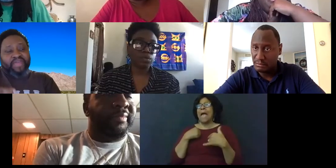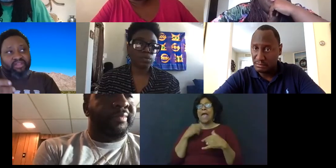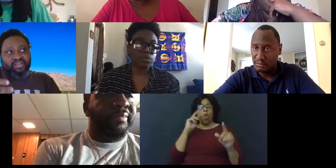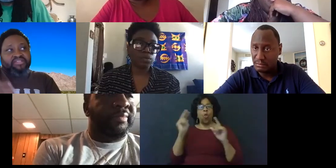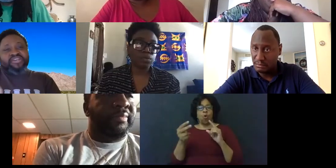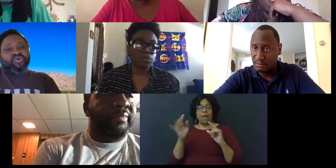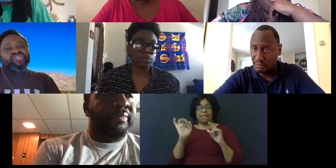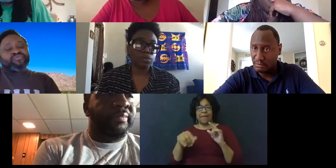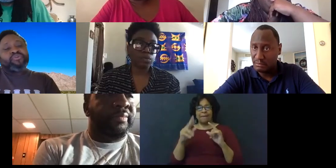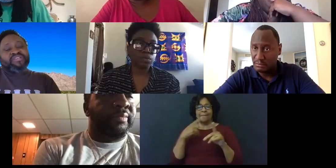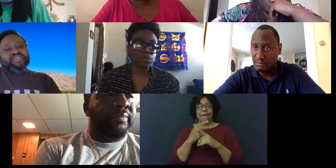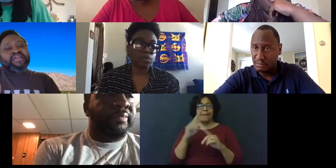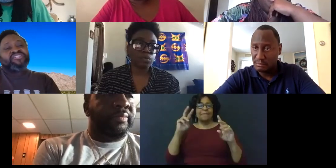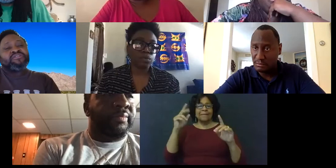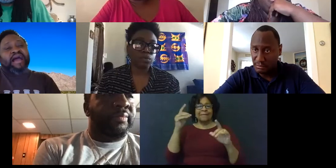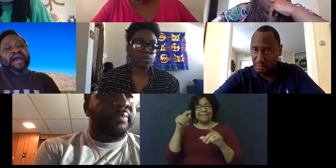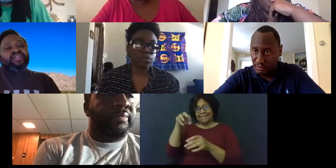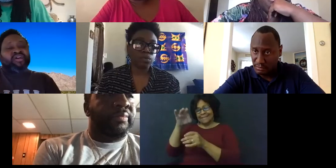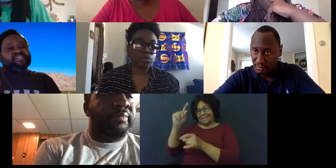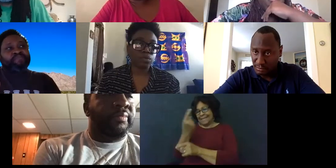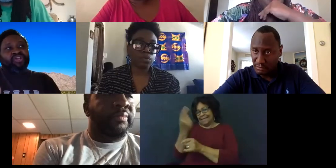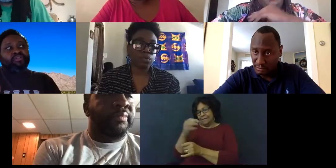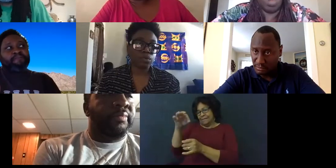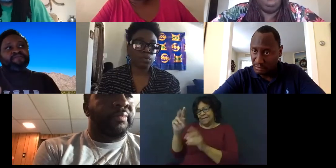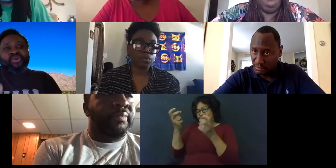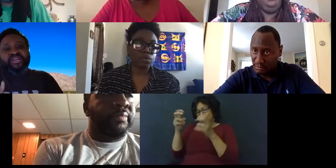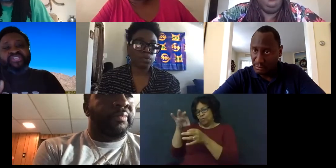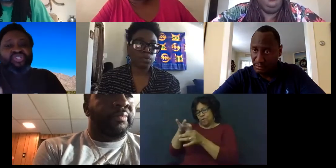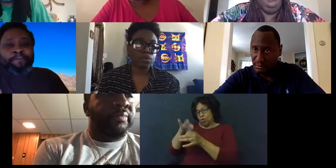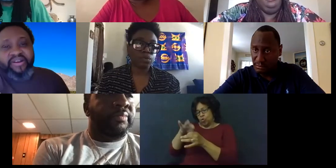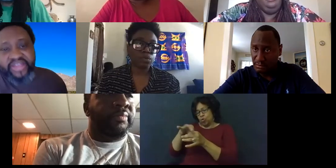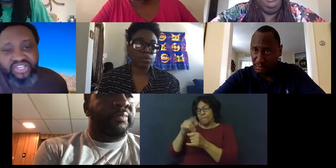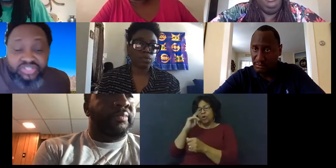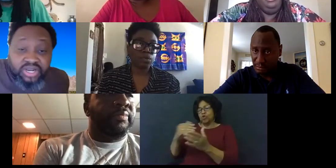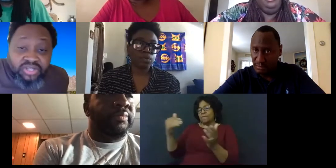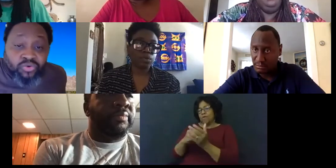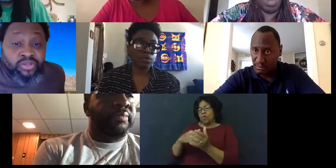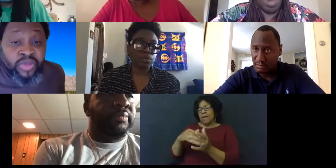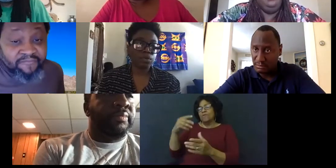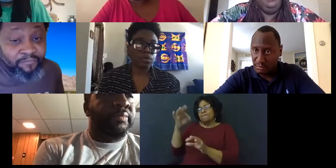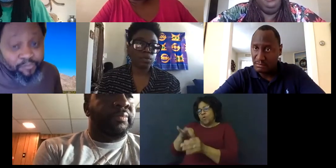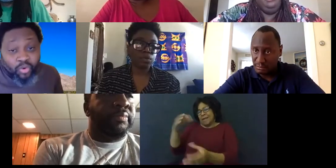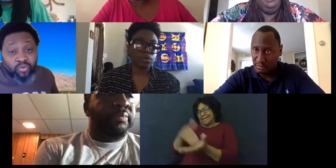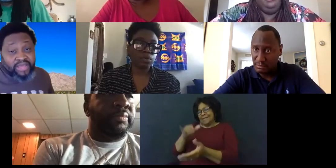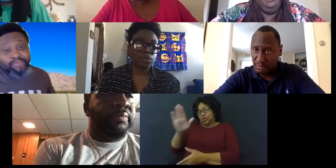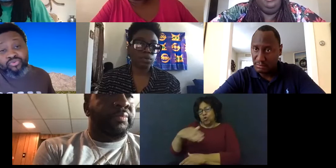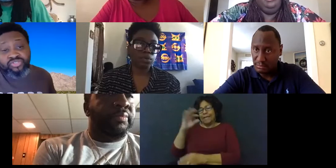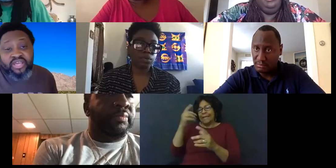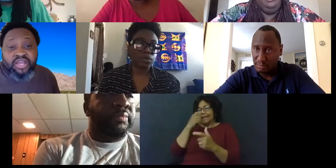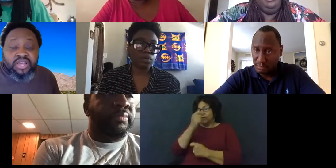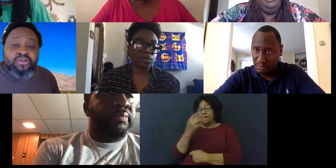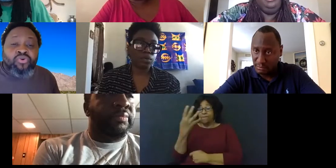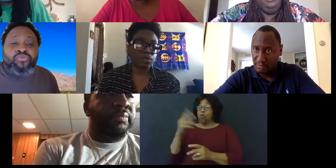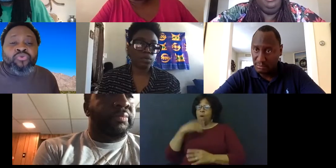that from that single issue voter, because I look at it as being voting against your better interest. So when you have poor white people who